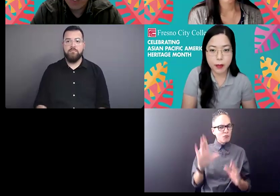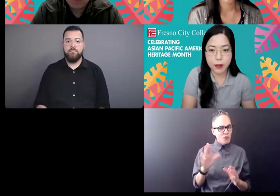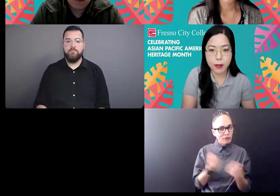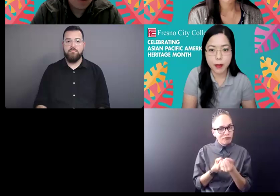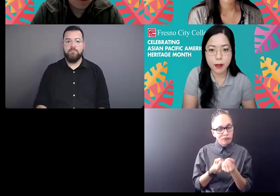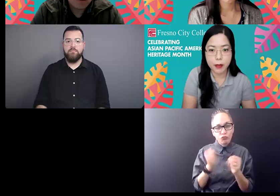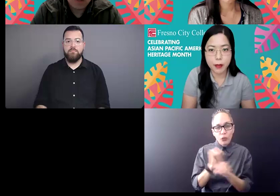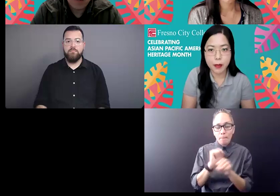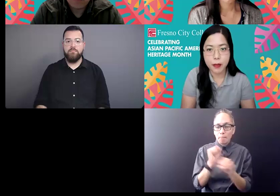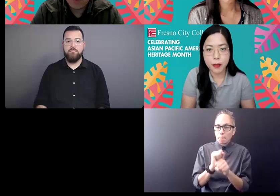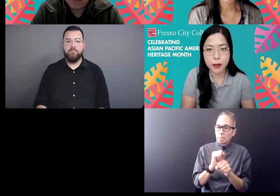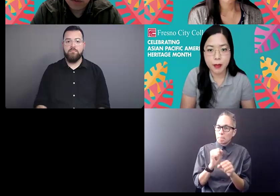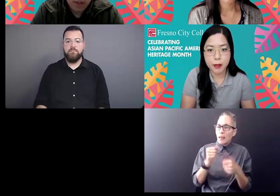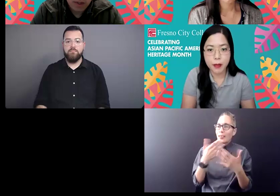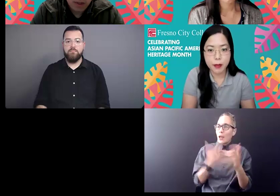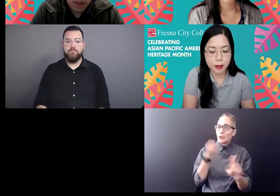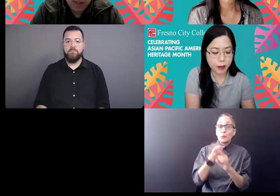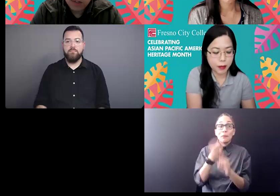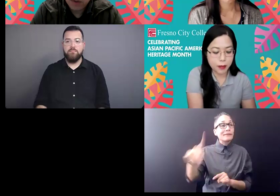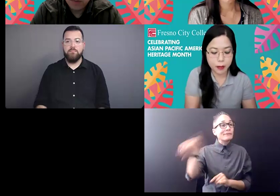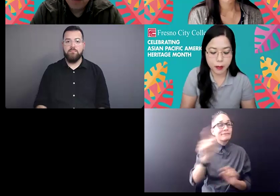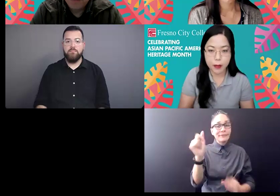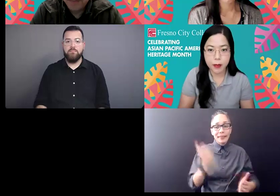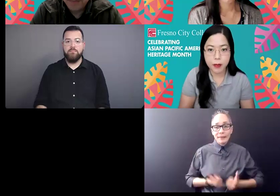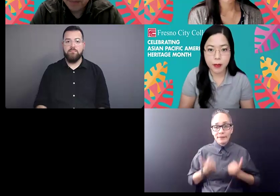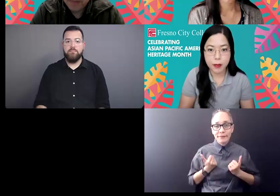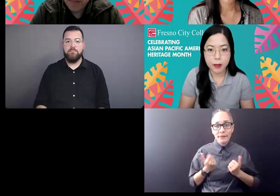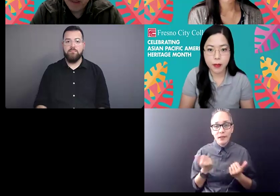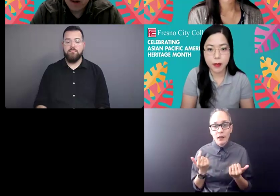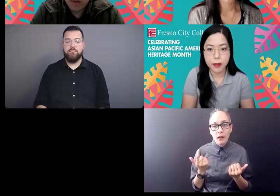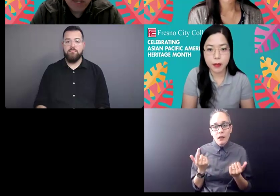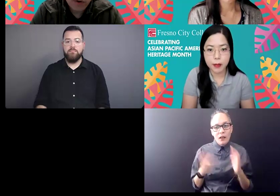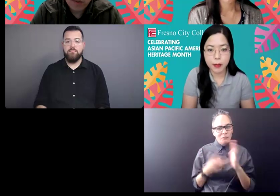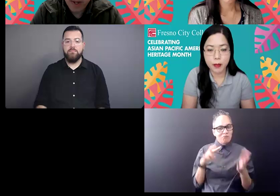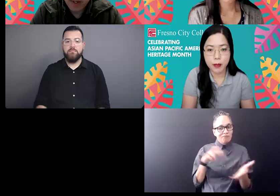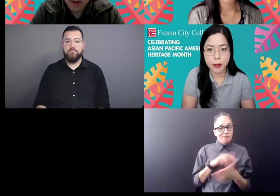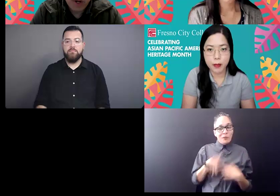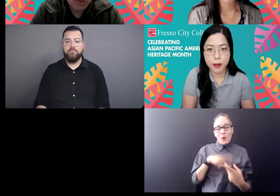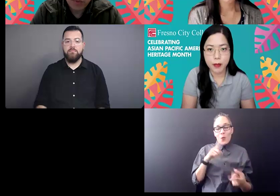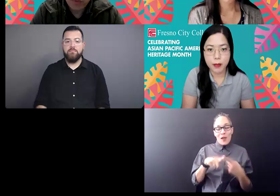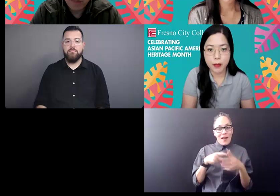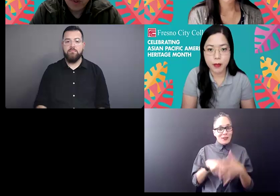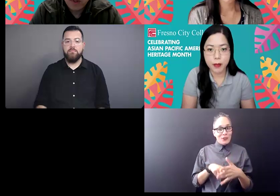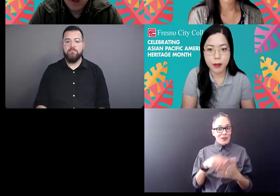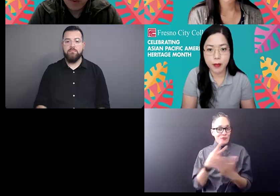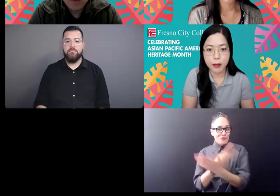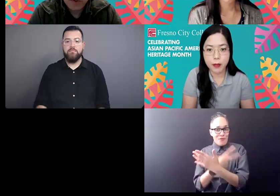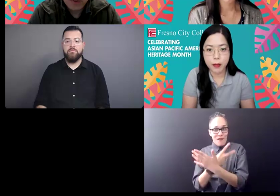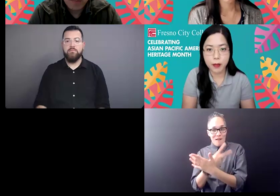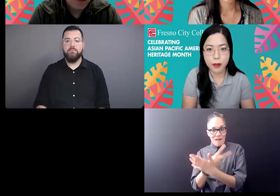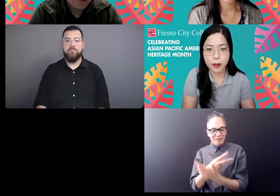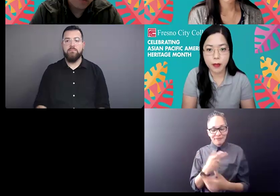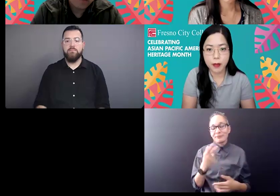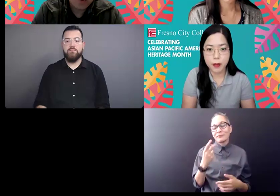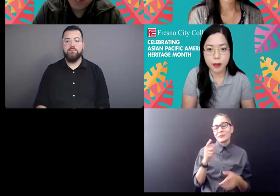meaningful impact on the lives of others. And so when I started my graduate program, it was